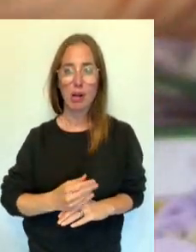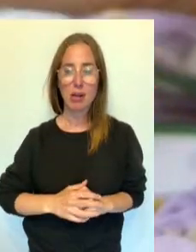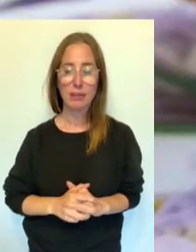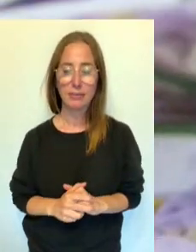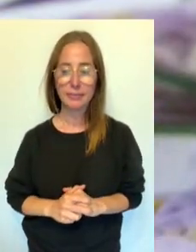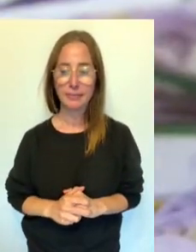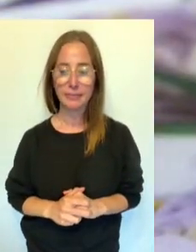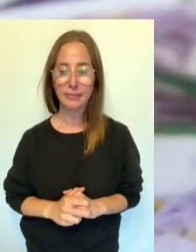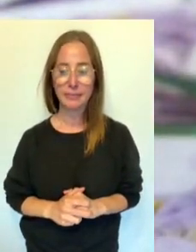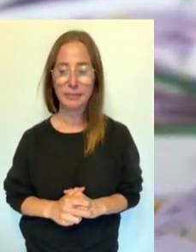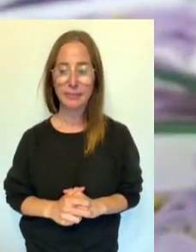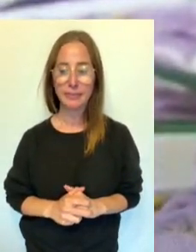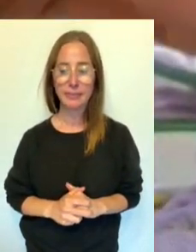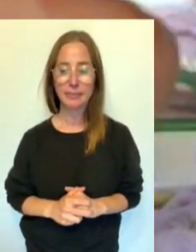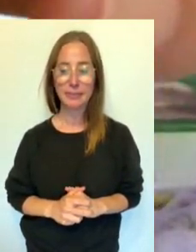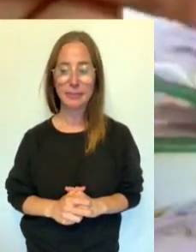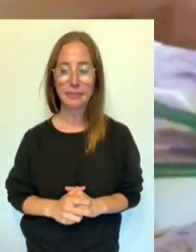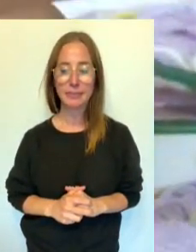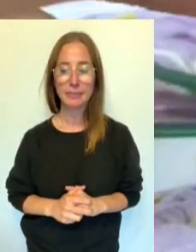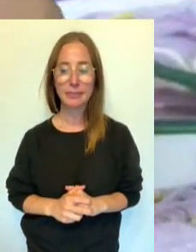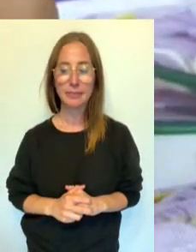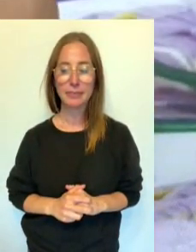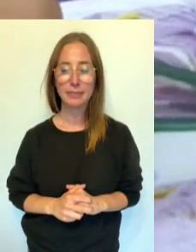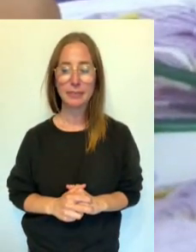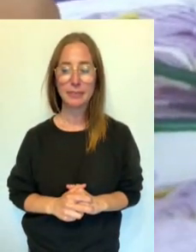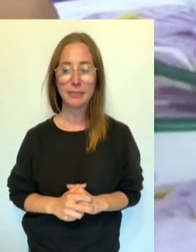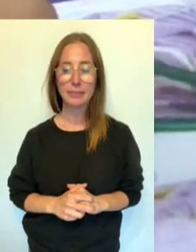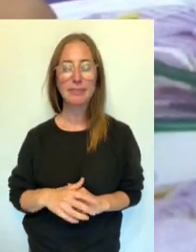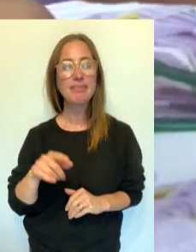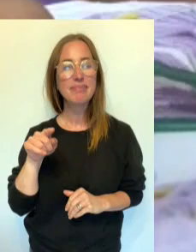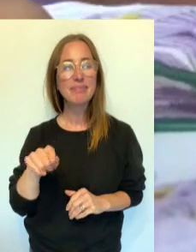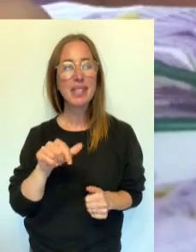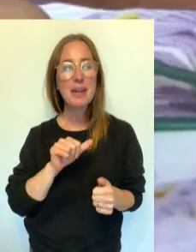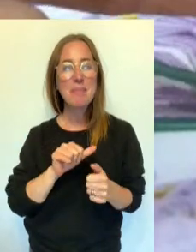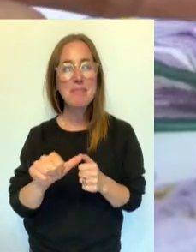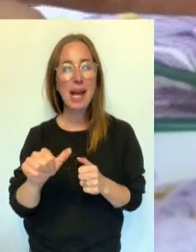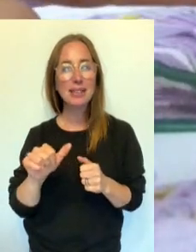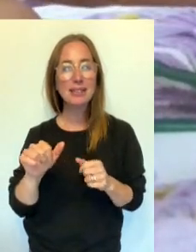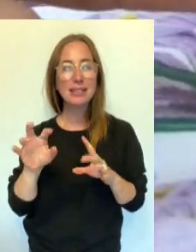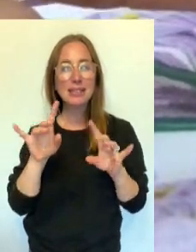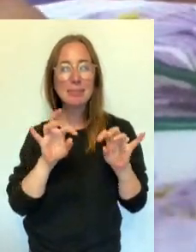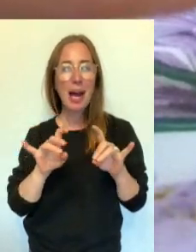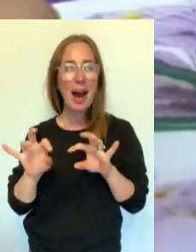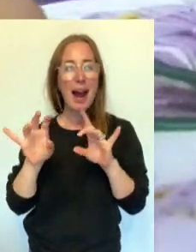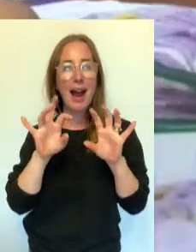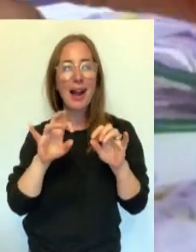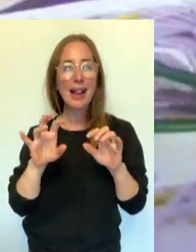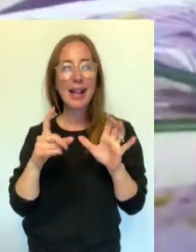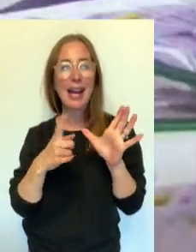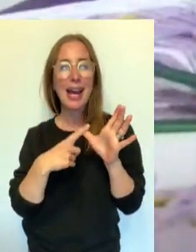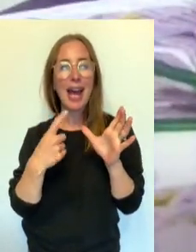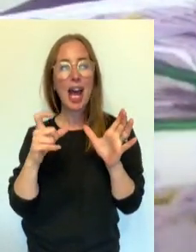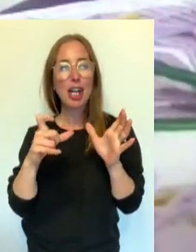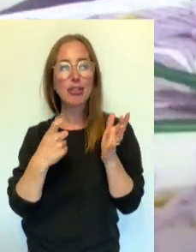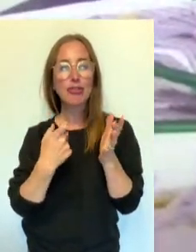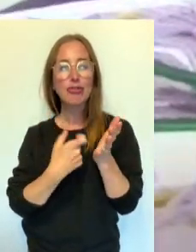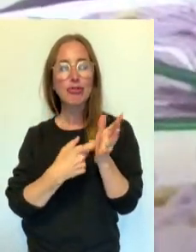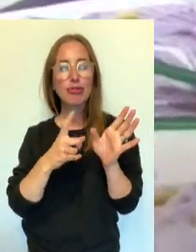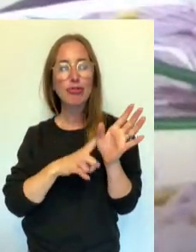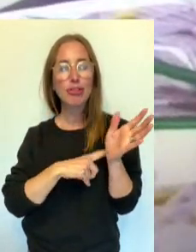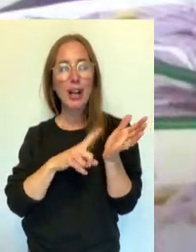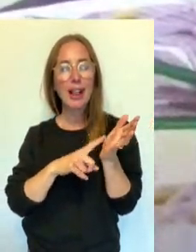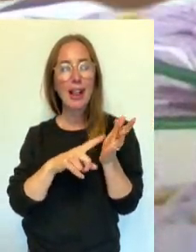find that something like this acrylic sparkly glitter paint, gives it a nice little sheen at the